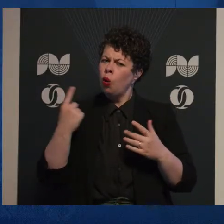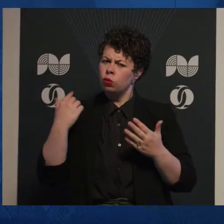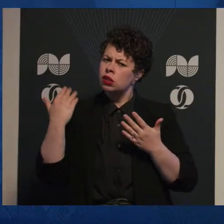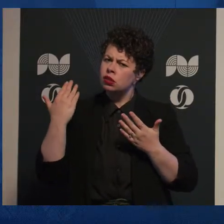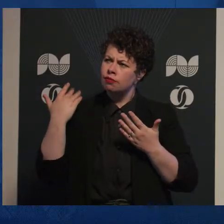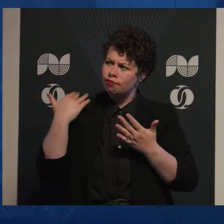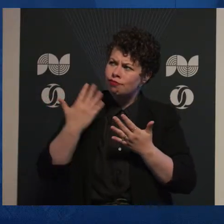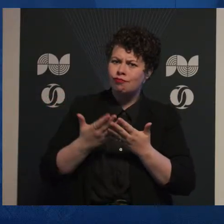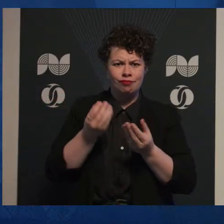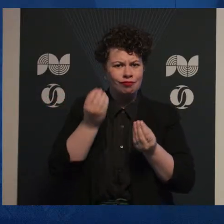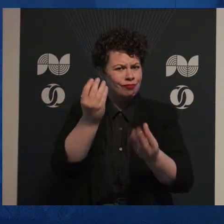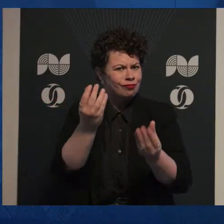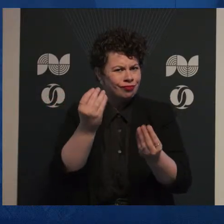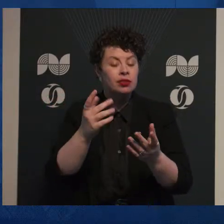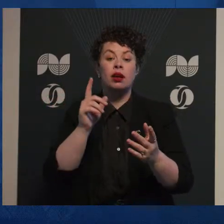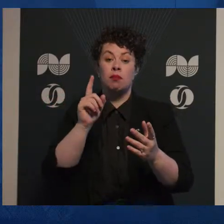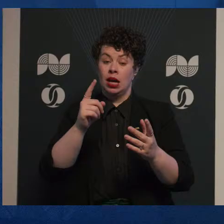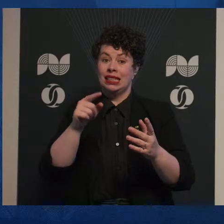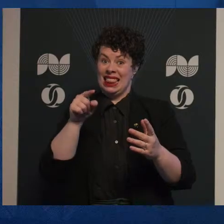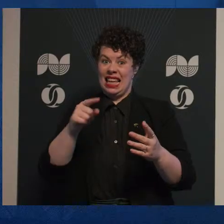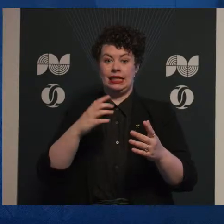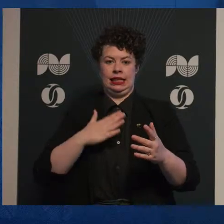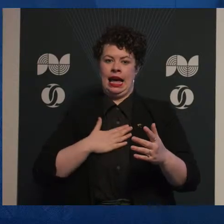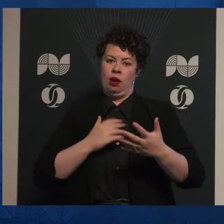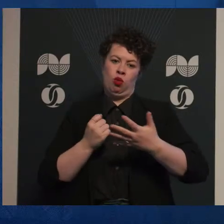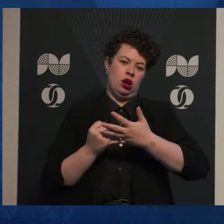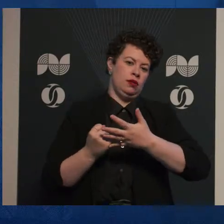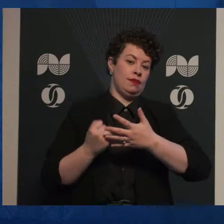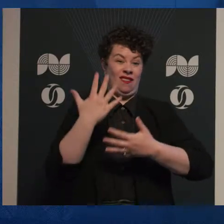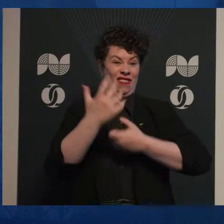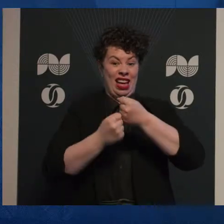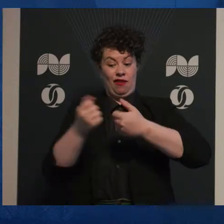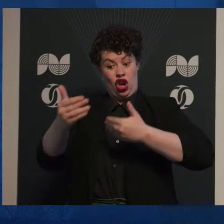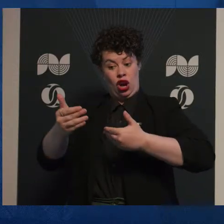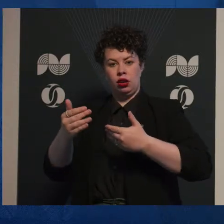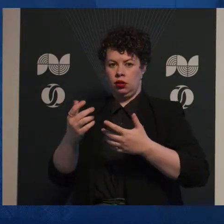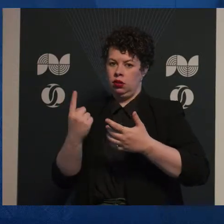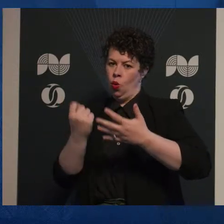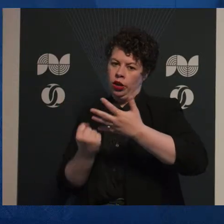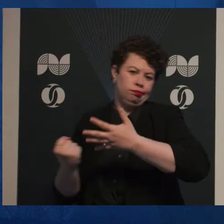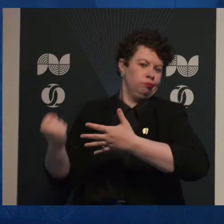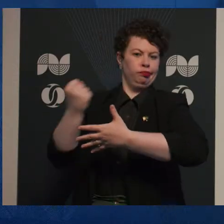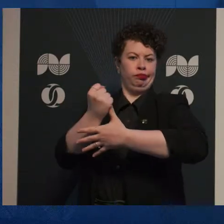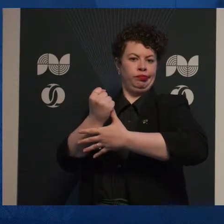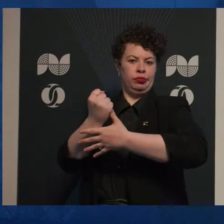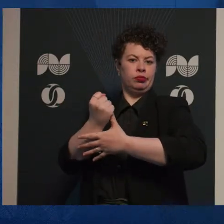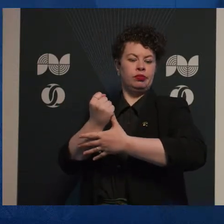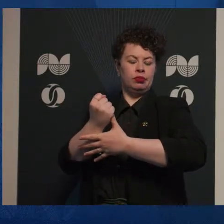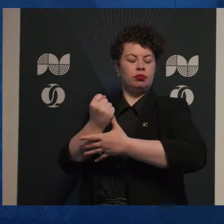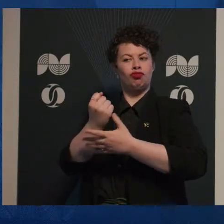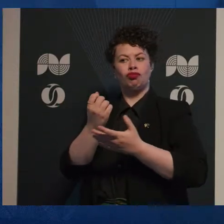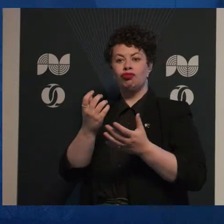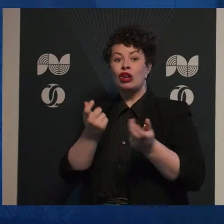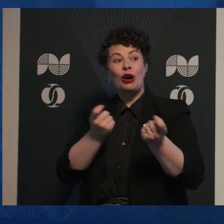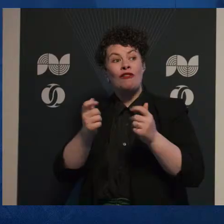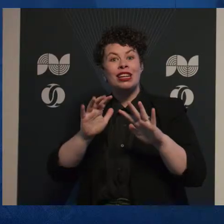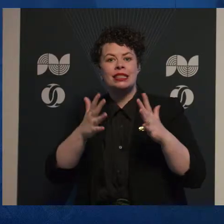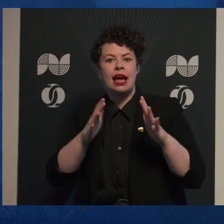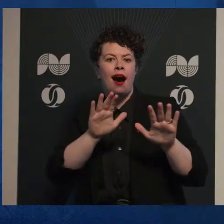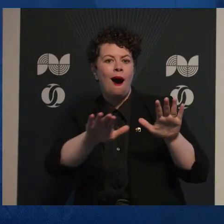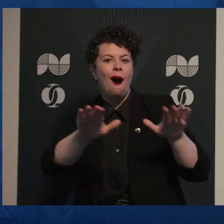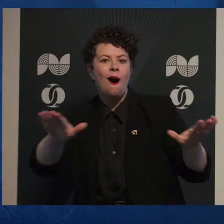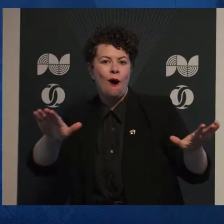as one of our key priorities for our next 5-year periods. I think it's important just to kind of focus for a minute